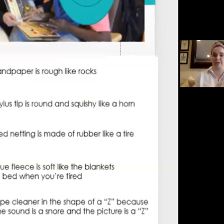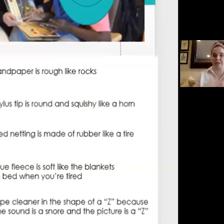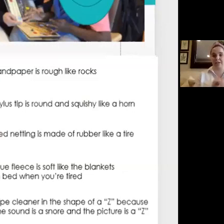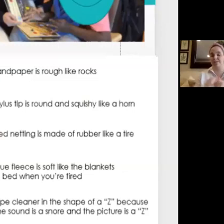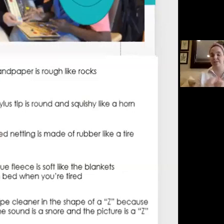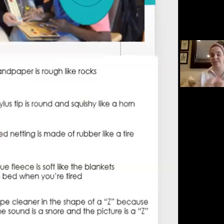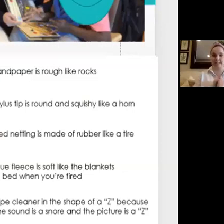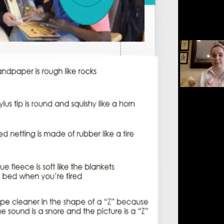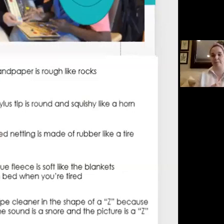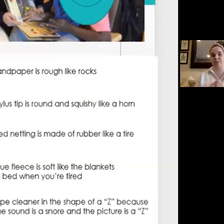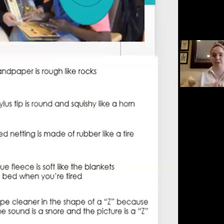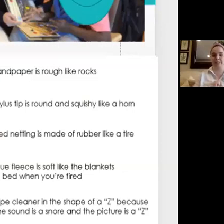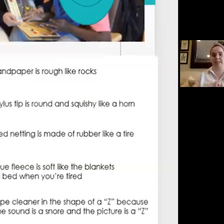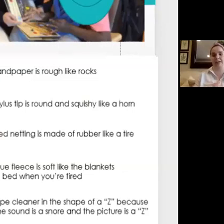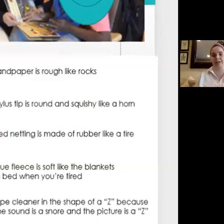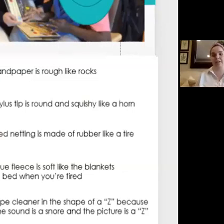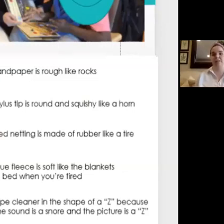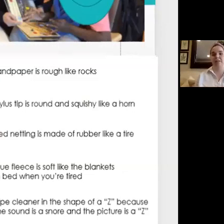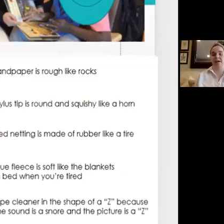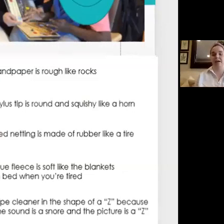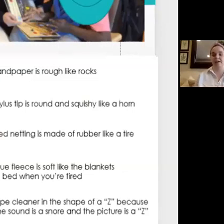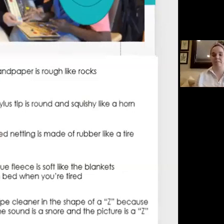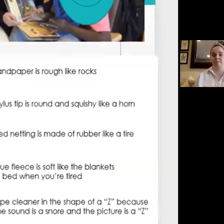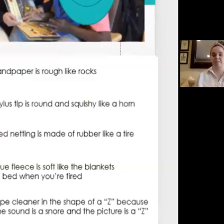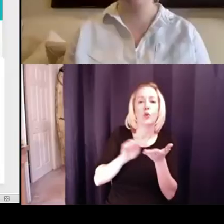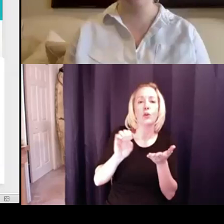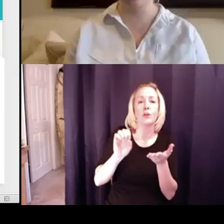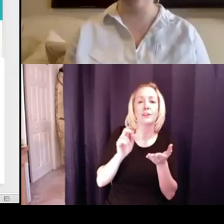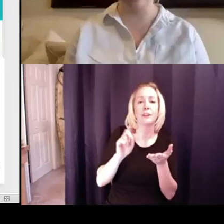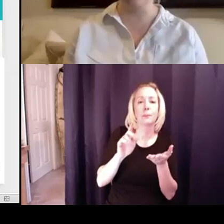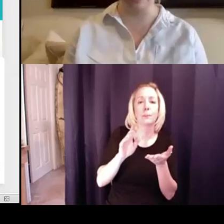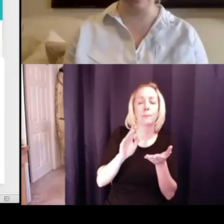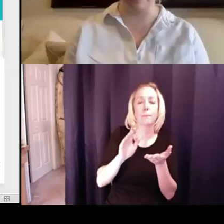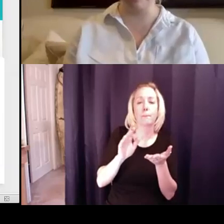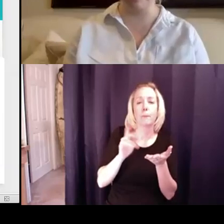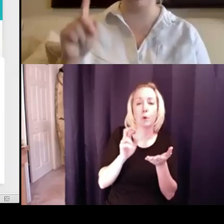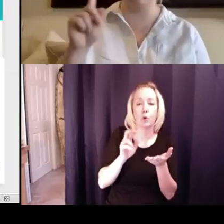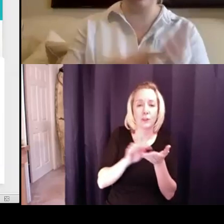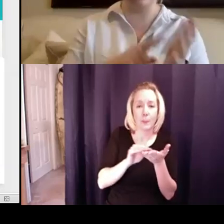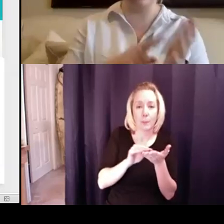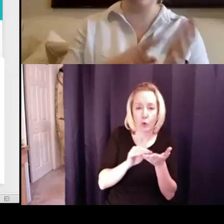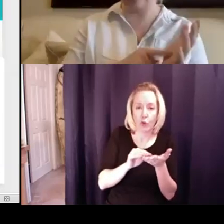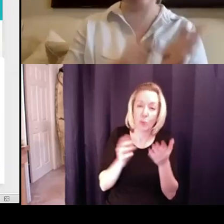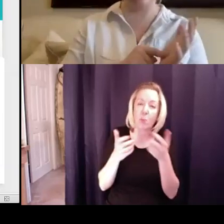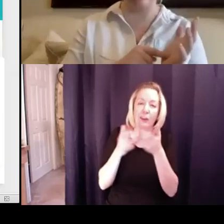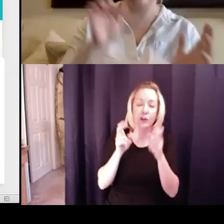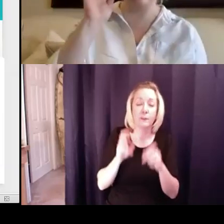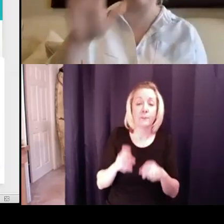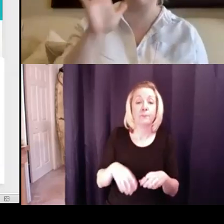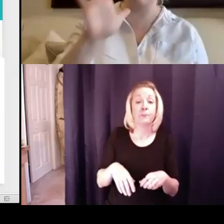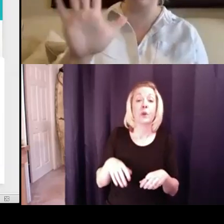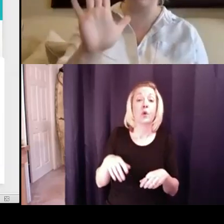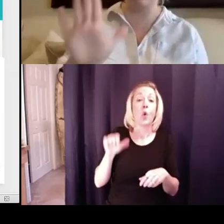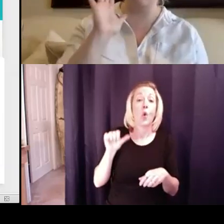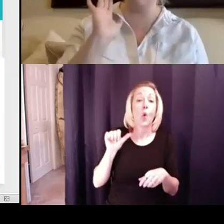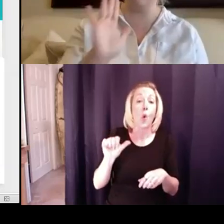together could kind of sound like sandpaper scraping together. The horn, I had a really hard time with the horn, but I ended up taking like a stylus tip because